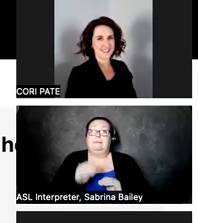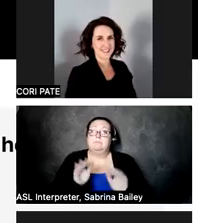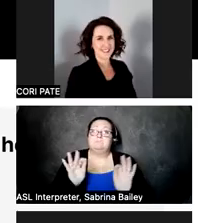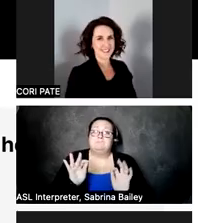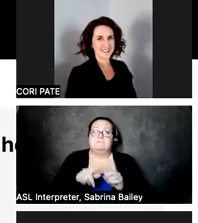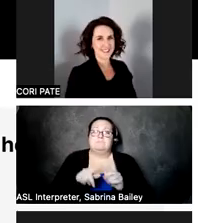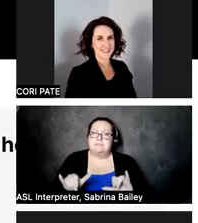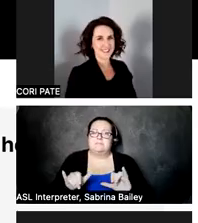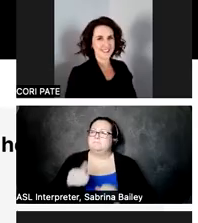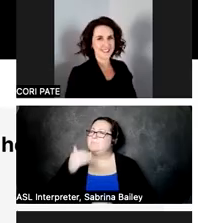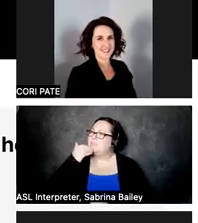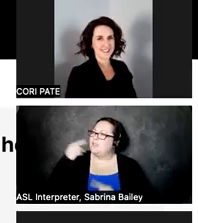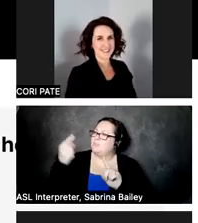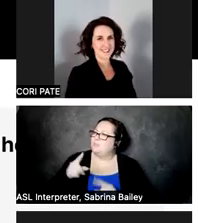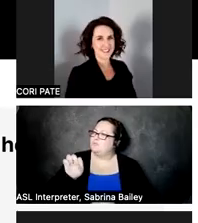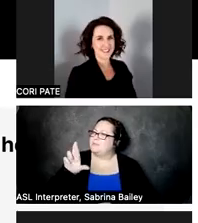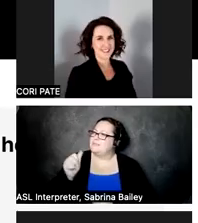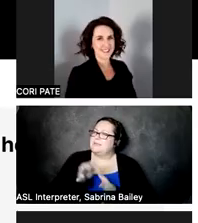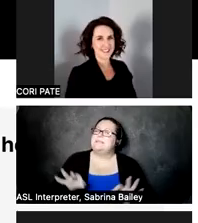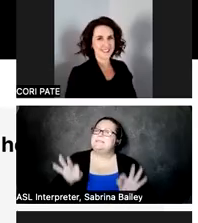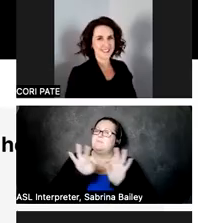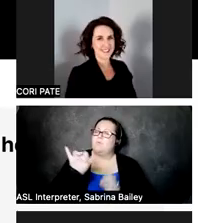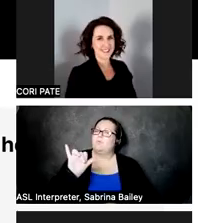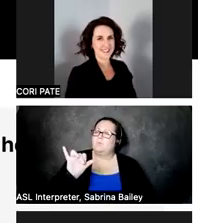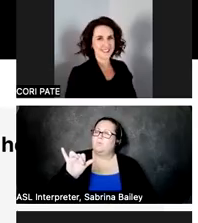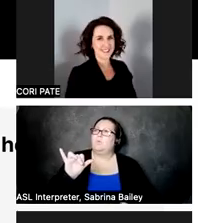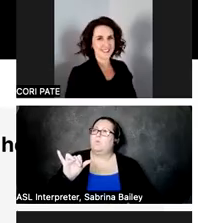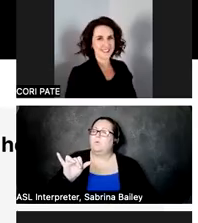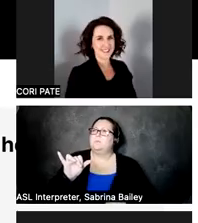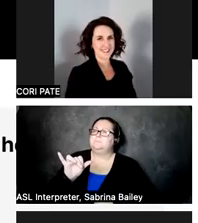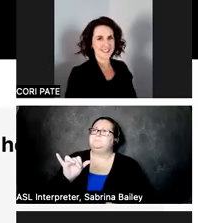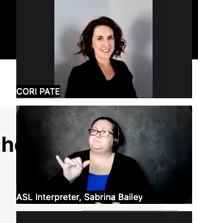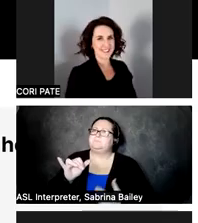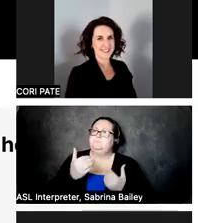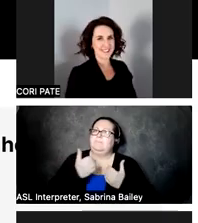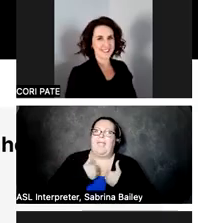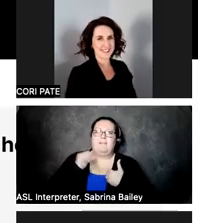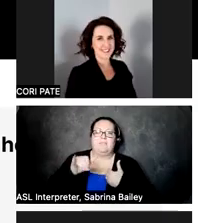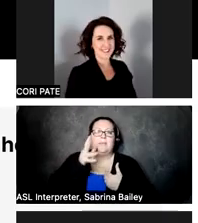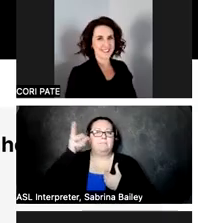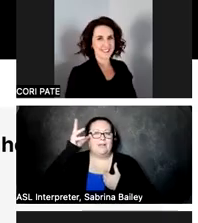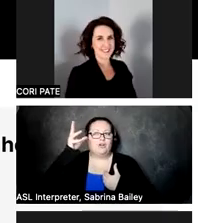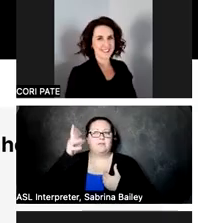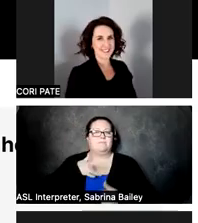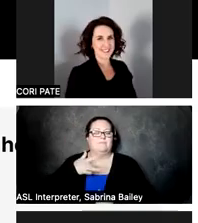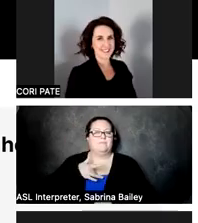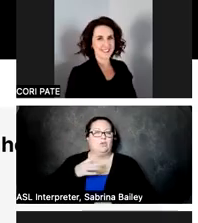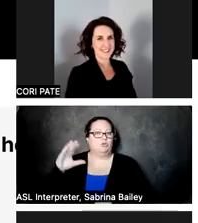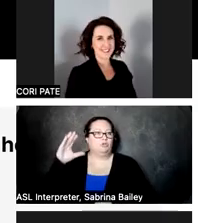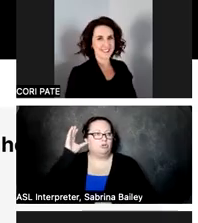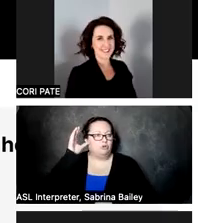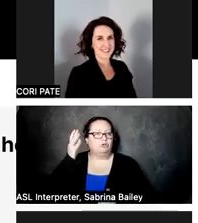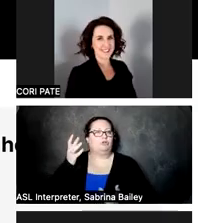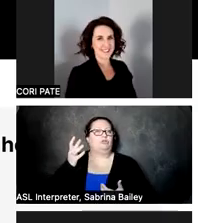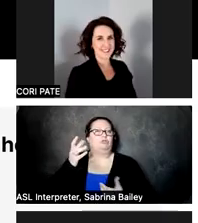And thank you for pointing that out, Teresa, that it's important to have that parents are feeling heard and guardians are feeling heard, but